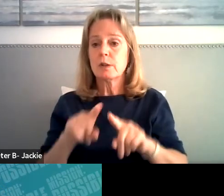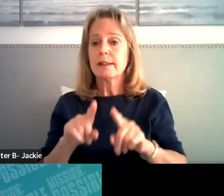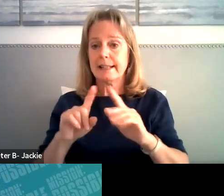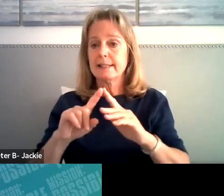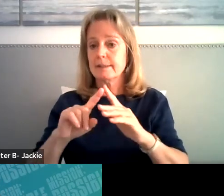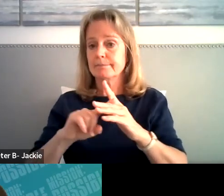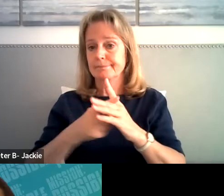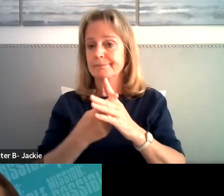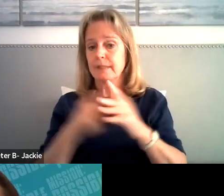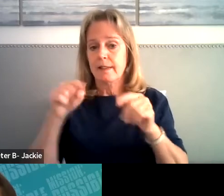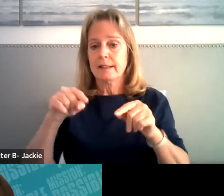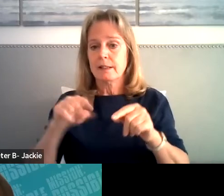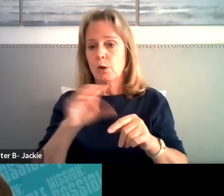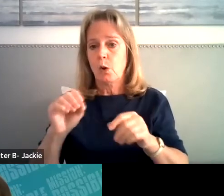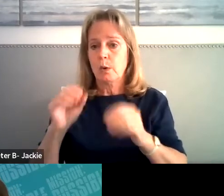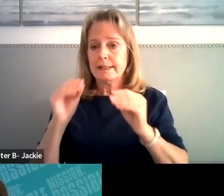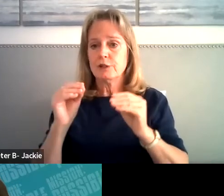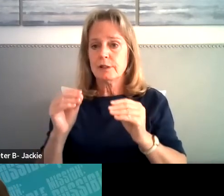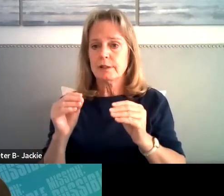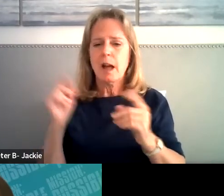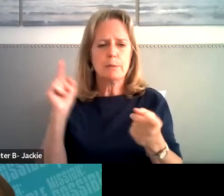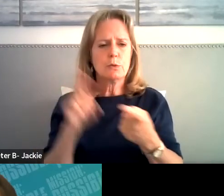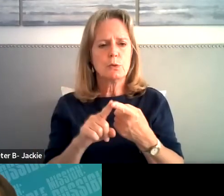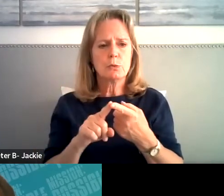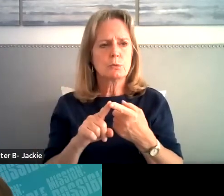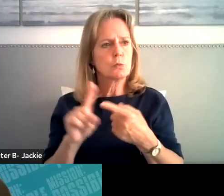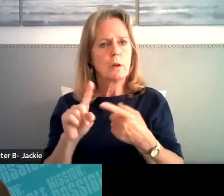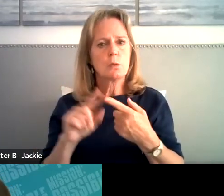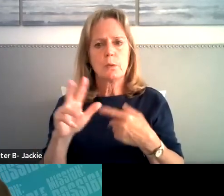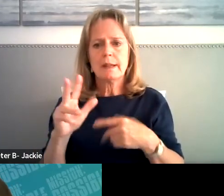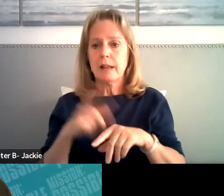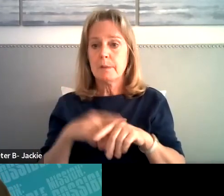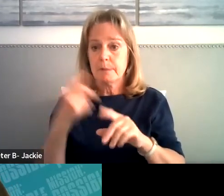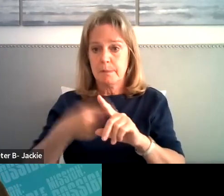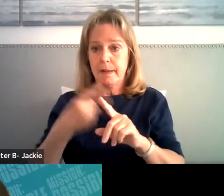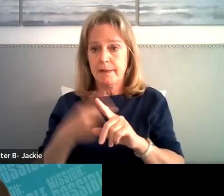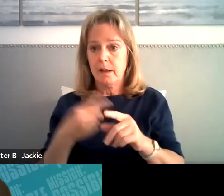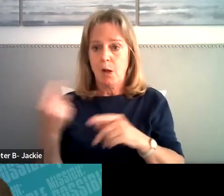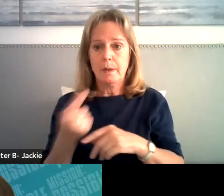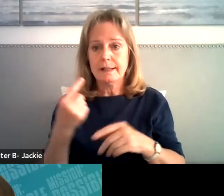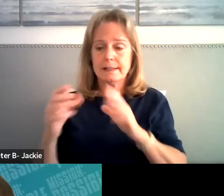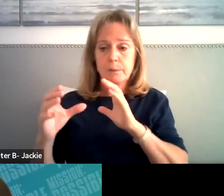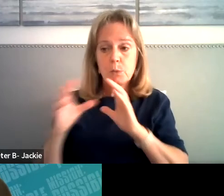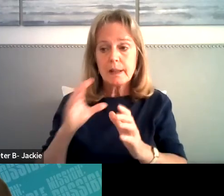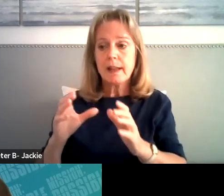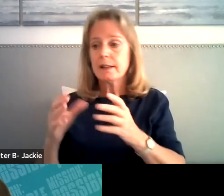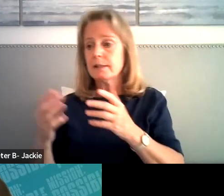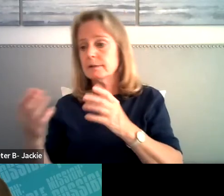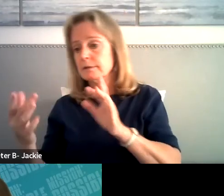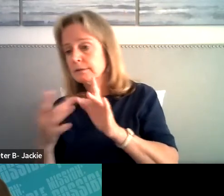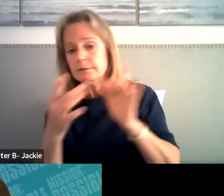this co-teaching, even up to like 1 to 3 times a month. Like, we were constantly communicating with each